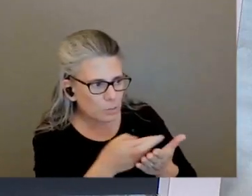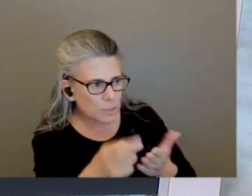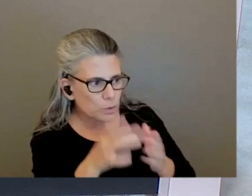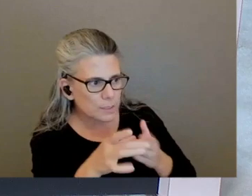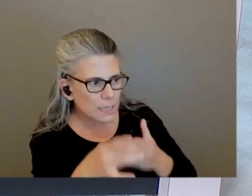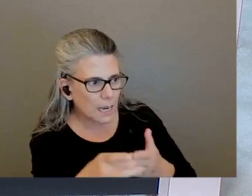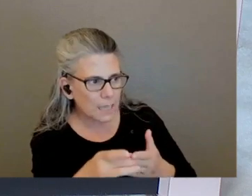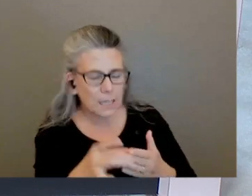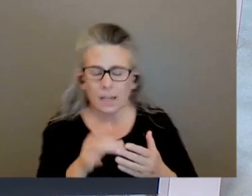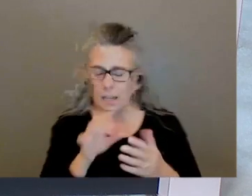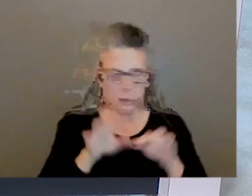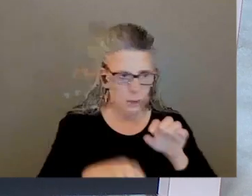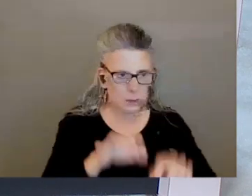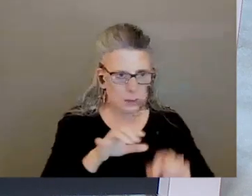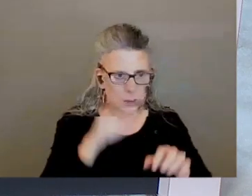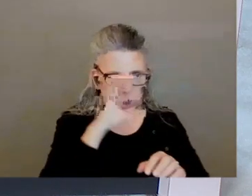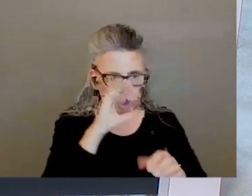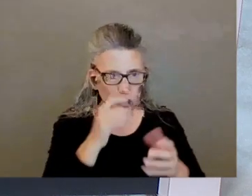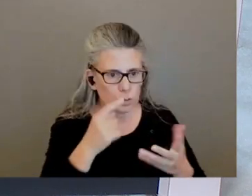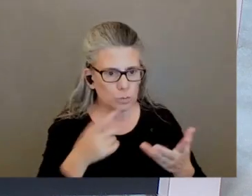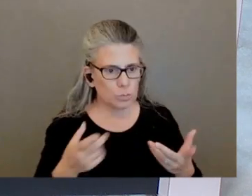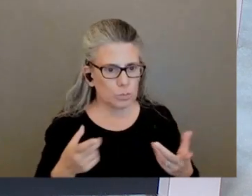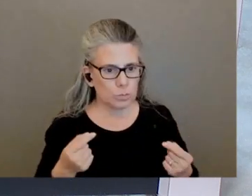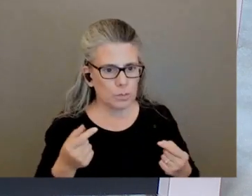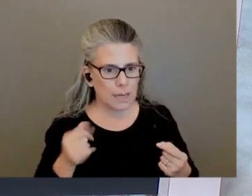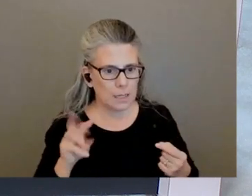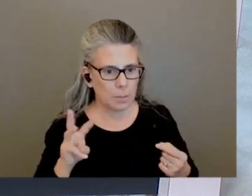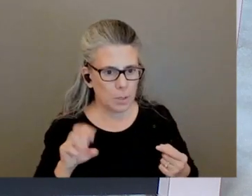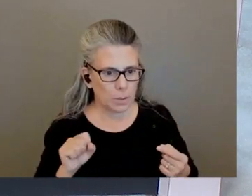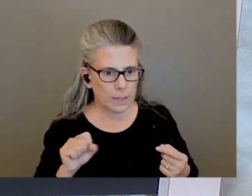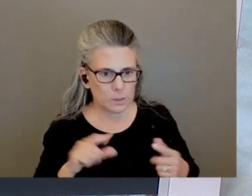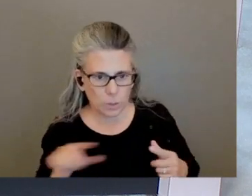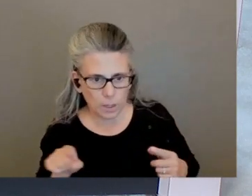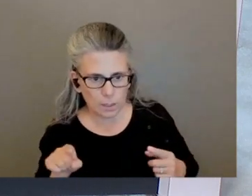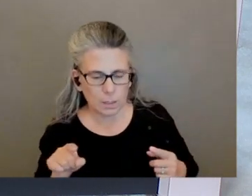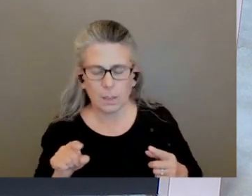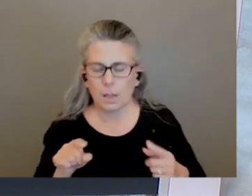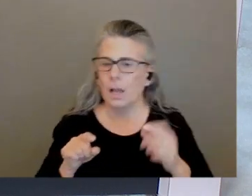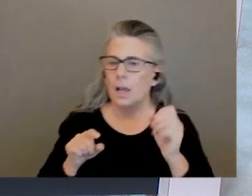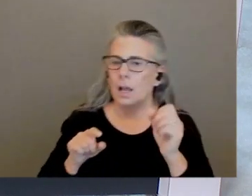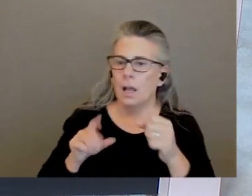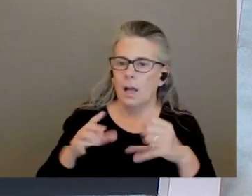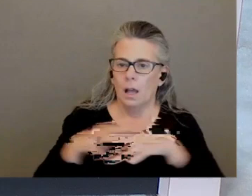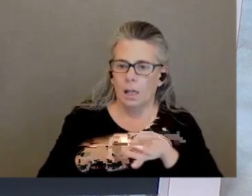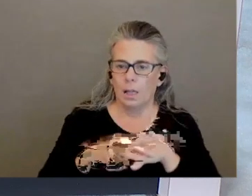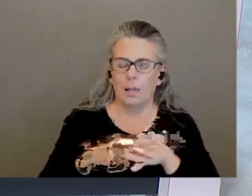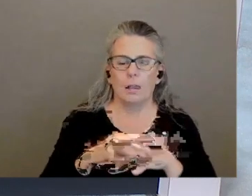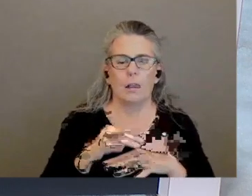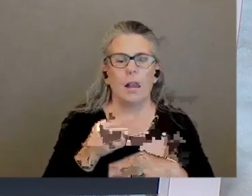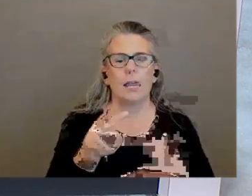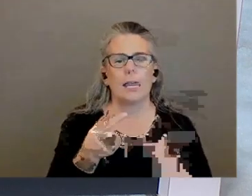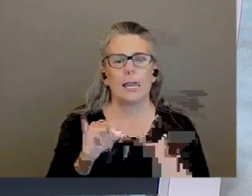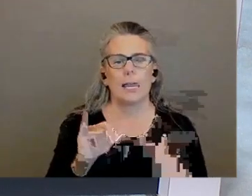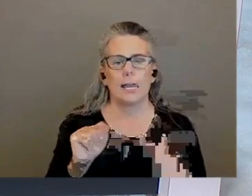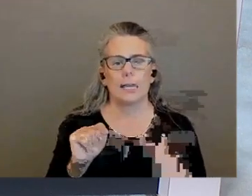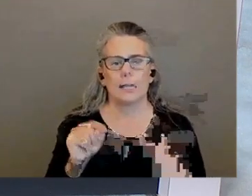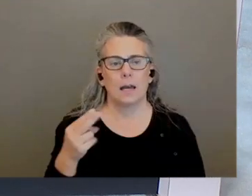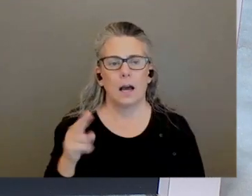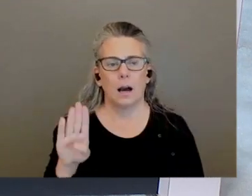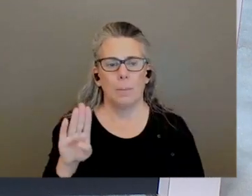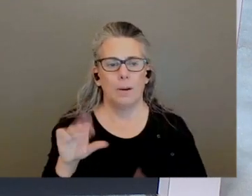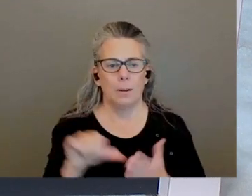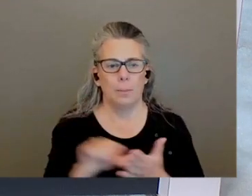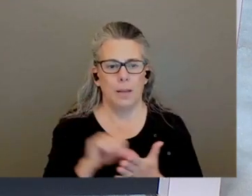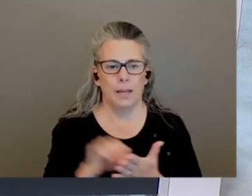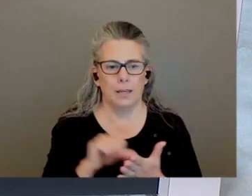and I type AWS Graviton, getting started, and you will find the GitHub page. All right. Great. Well, thank you so much, Arthur. You're